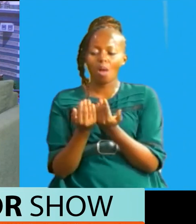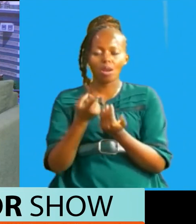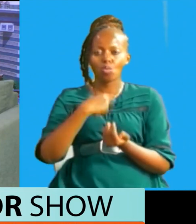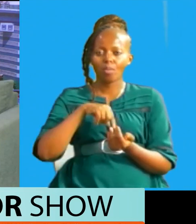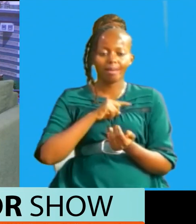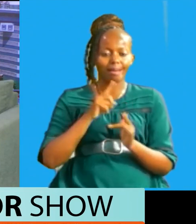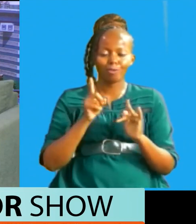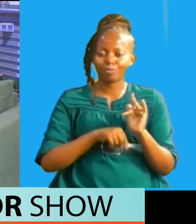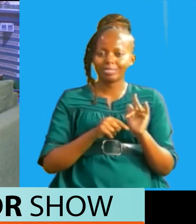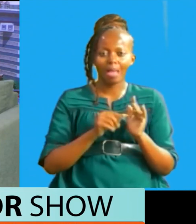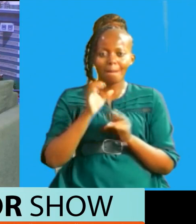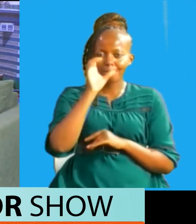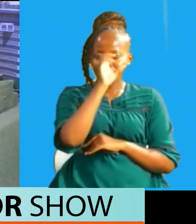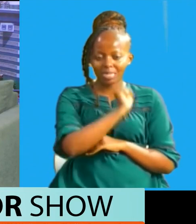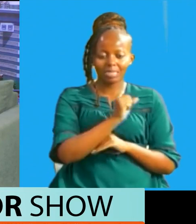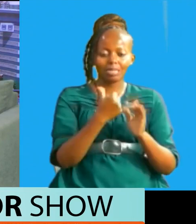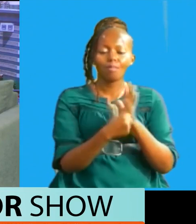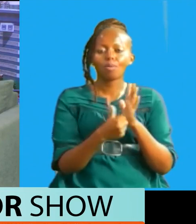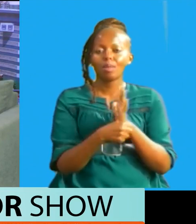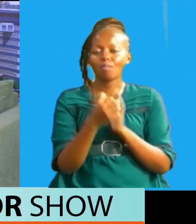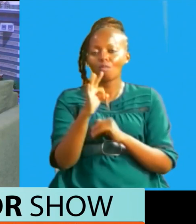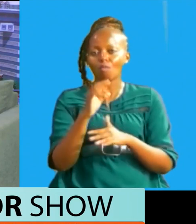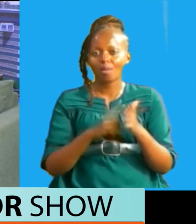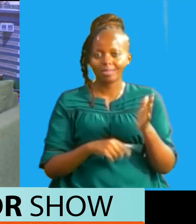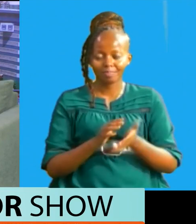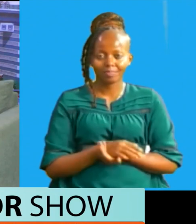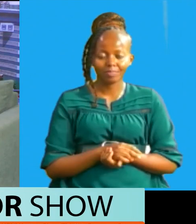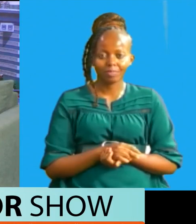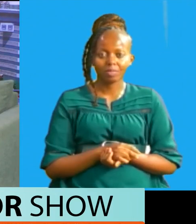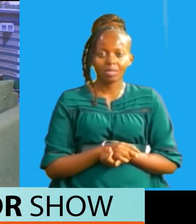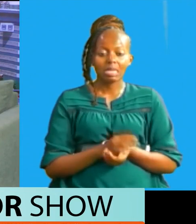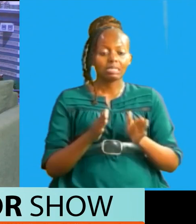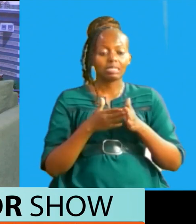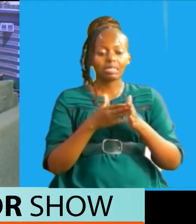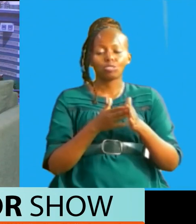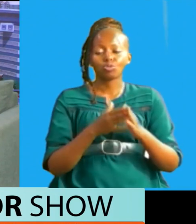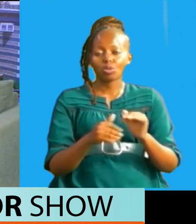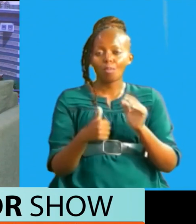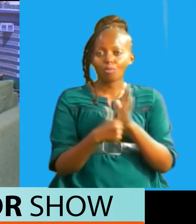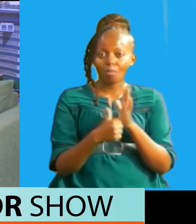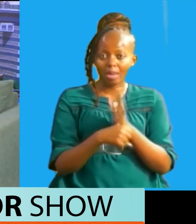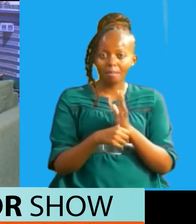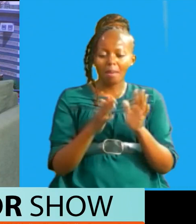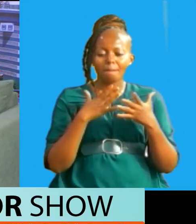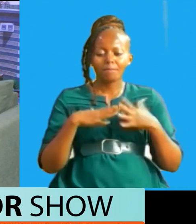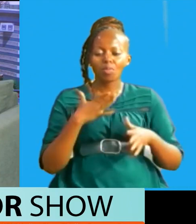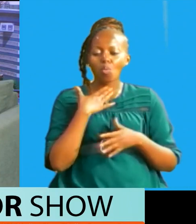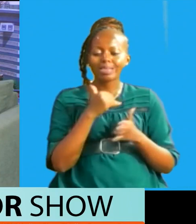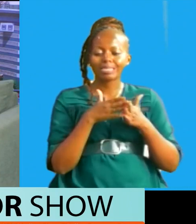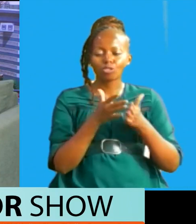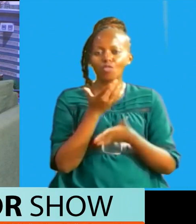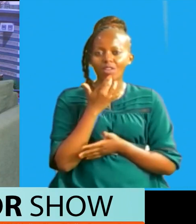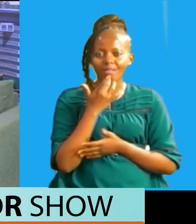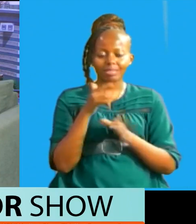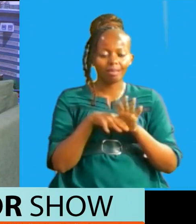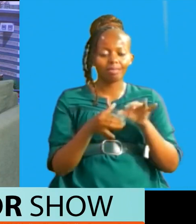leave out the problem of sexual people asking you for sexual favors. That is also in the